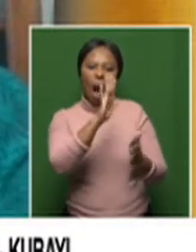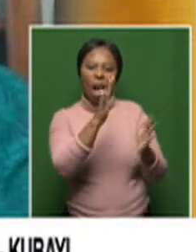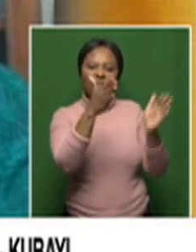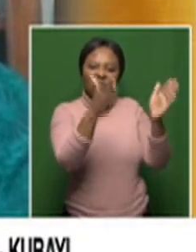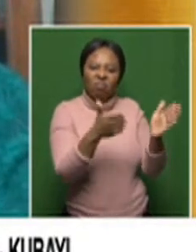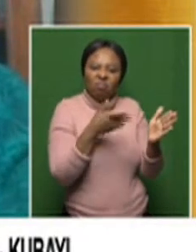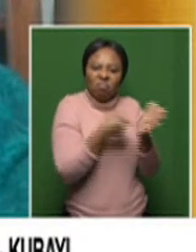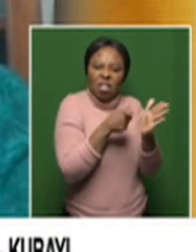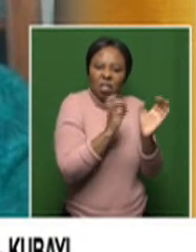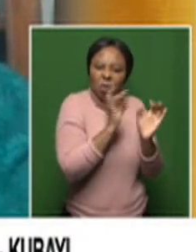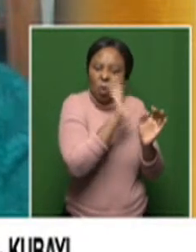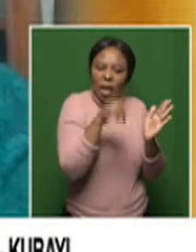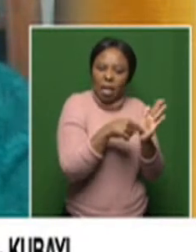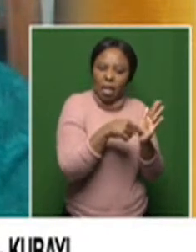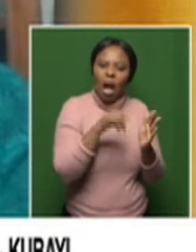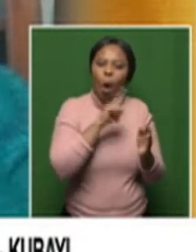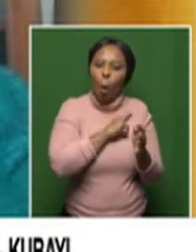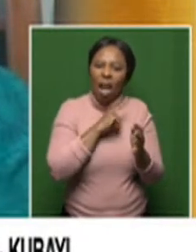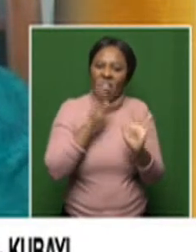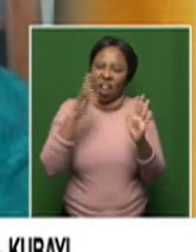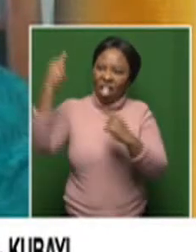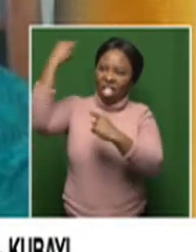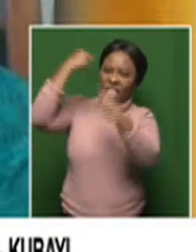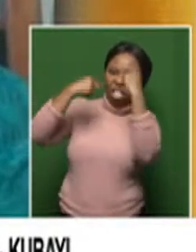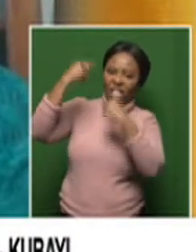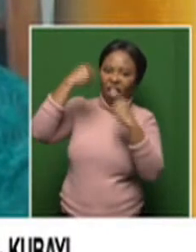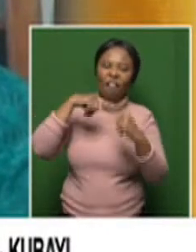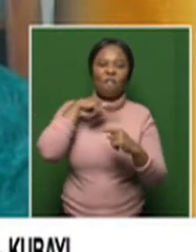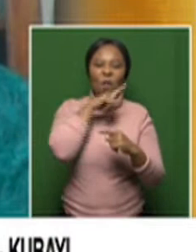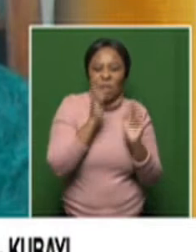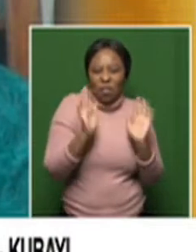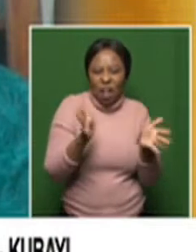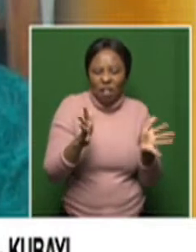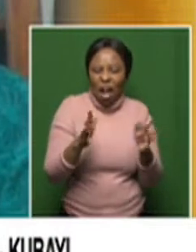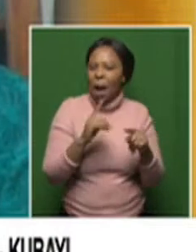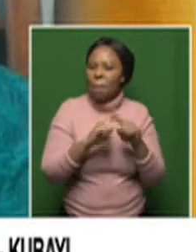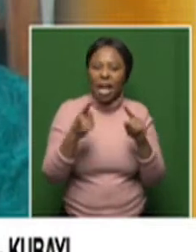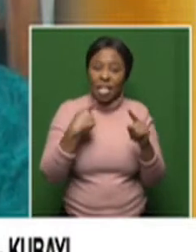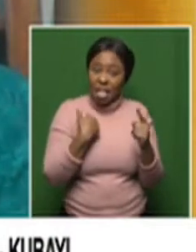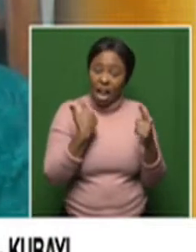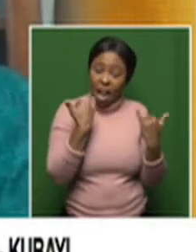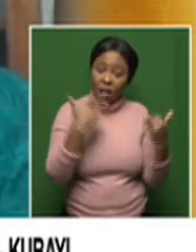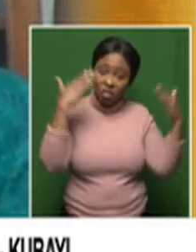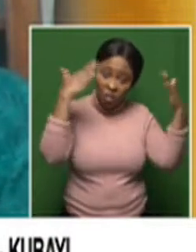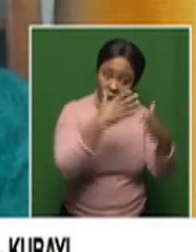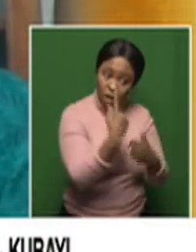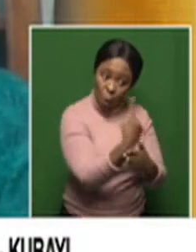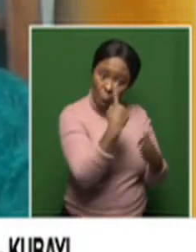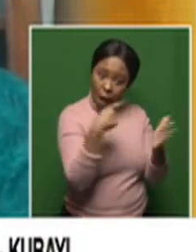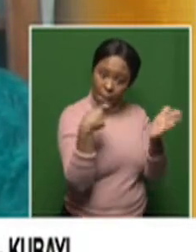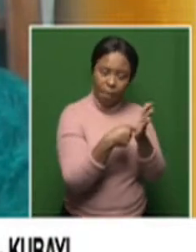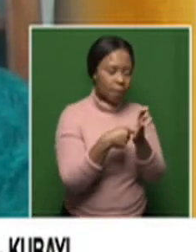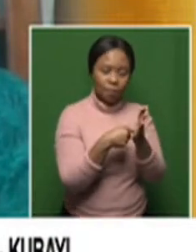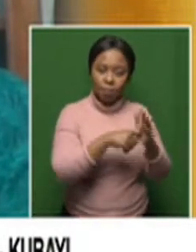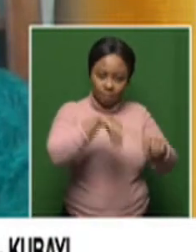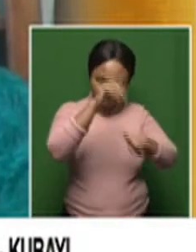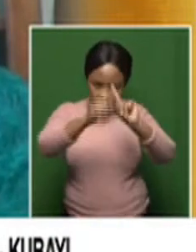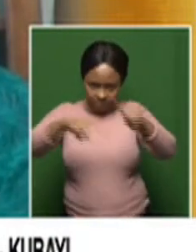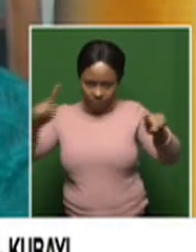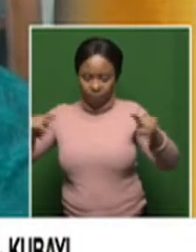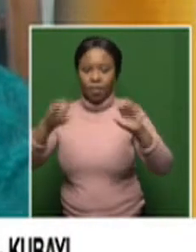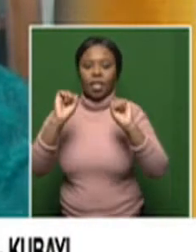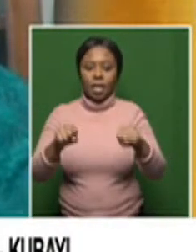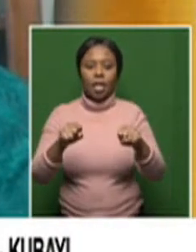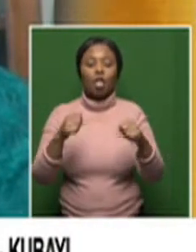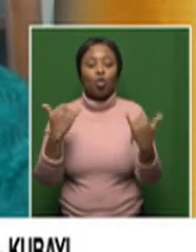been falsely accused. As co-chairs of the ACT Accelerate, we continue to support the efforts